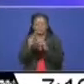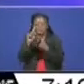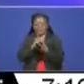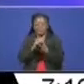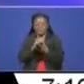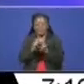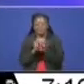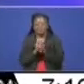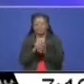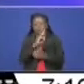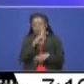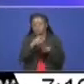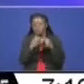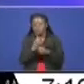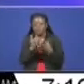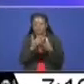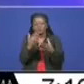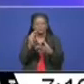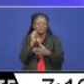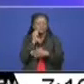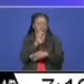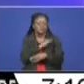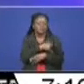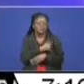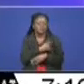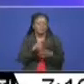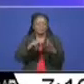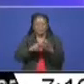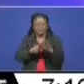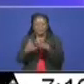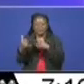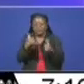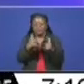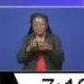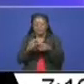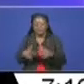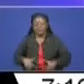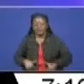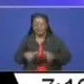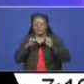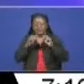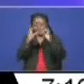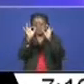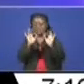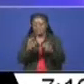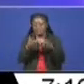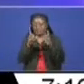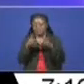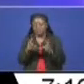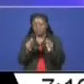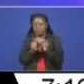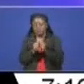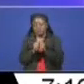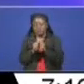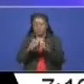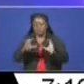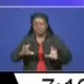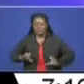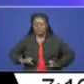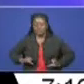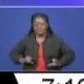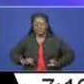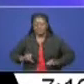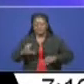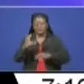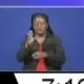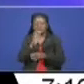ago, Tarika Johnson began the fight of her life when she was diagnosed with cervical cancer. She calls the experience a scary one, having